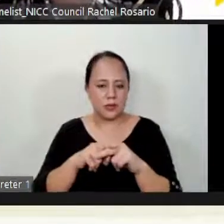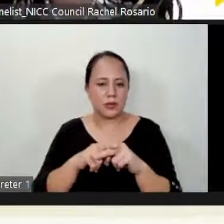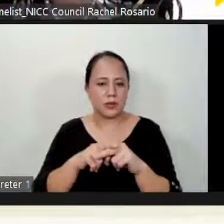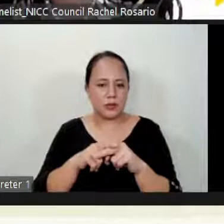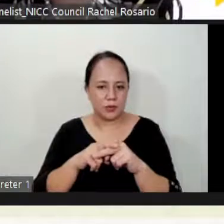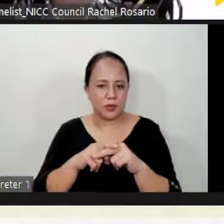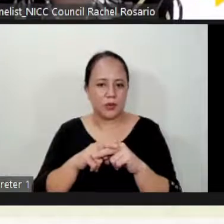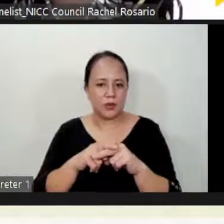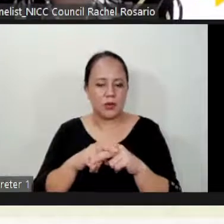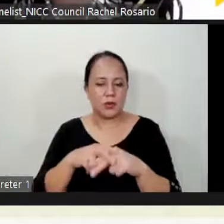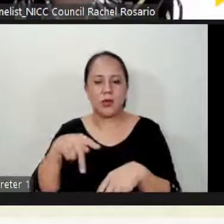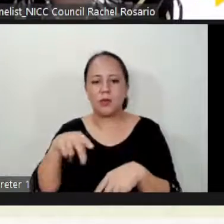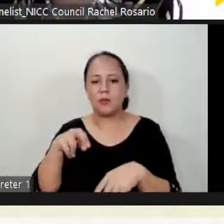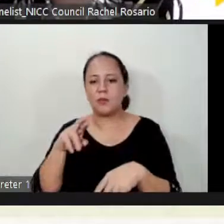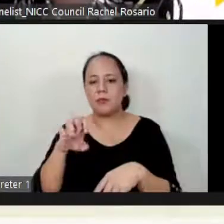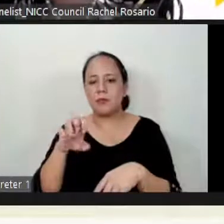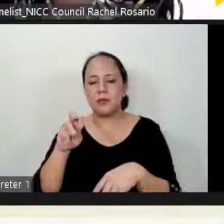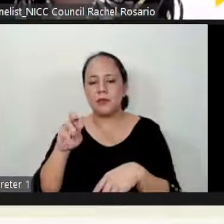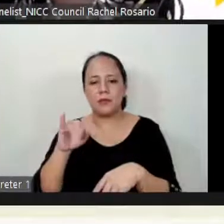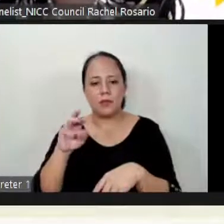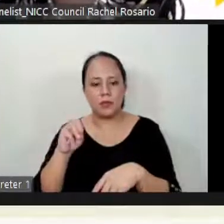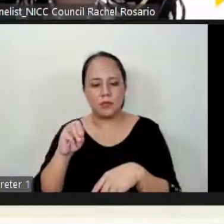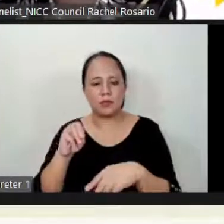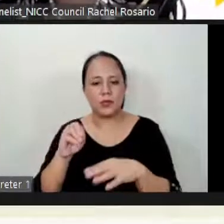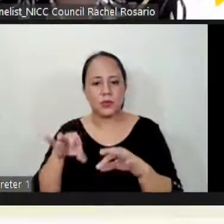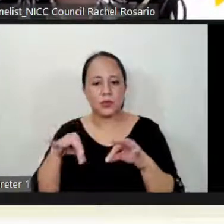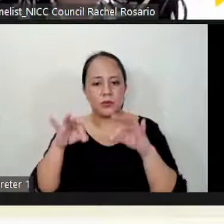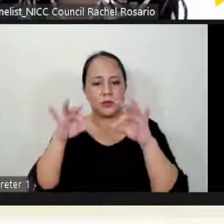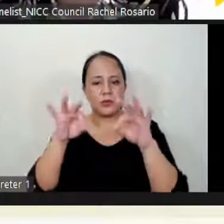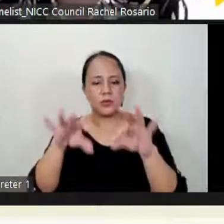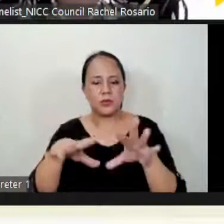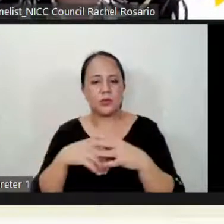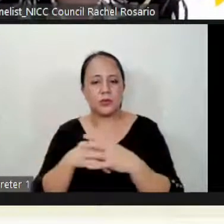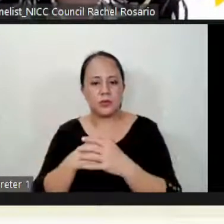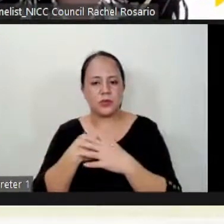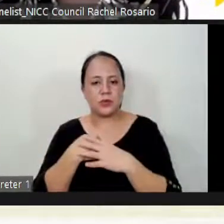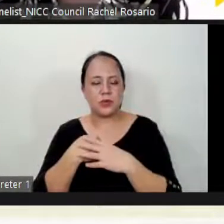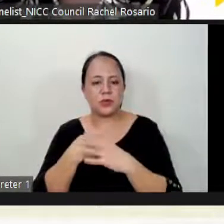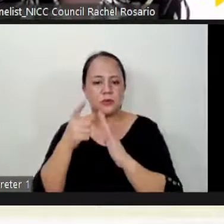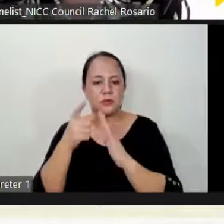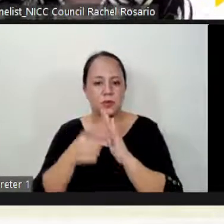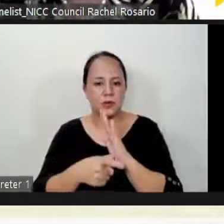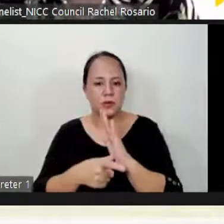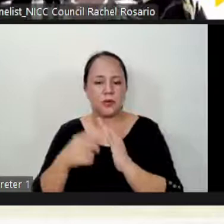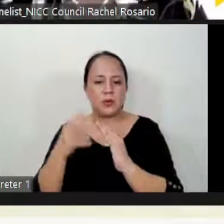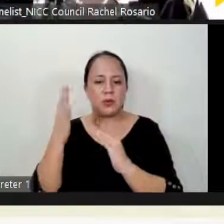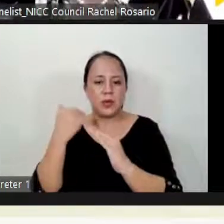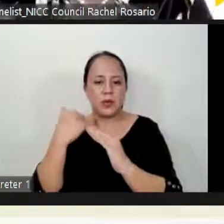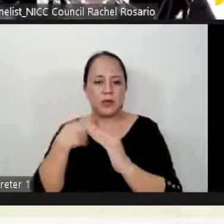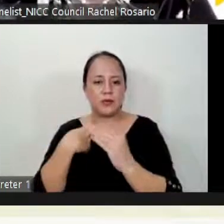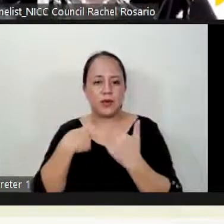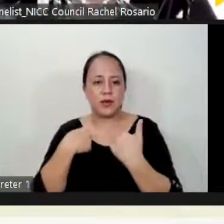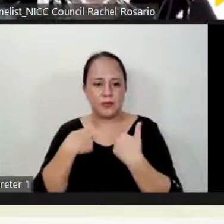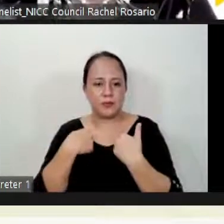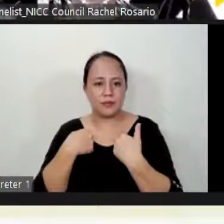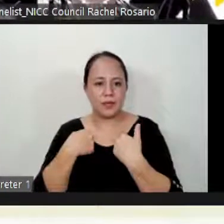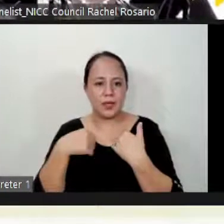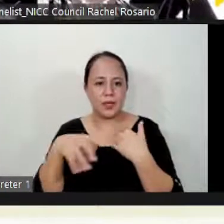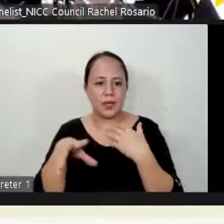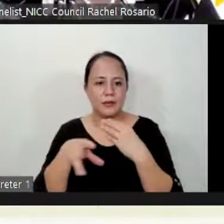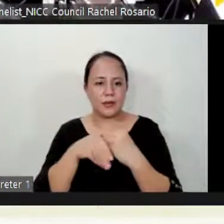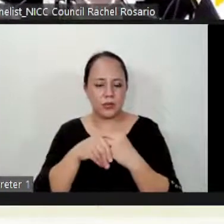of premium contributions that has been also in the law, because if you come out with